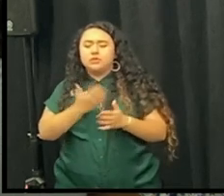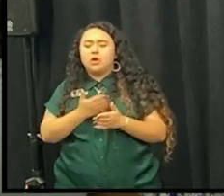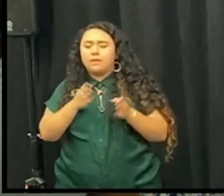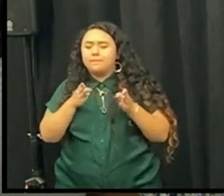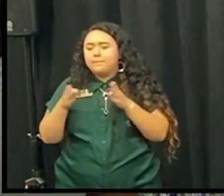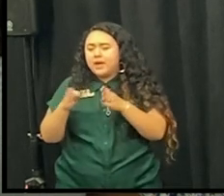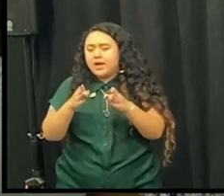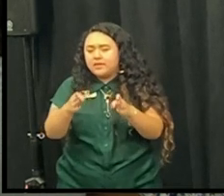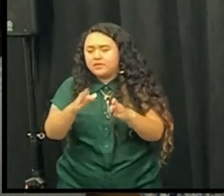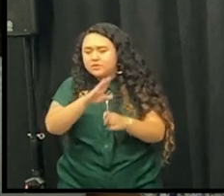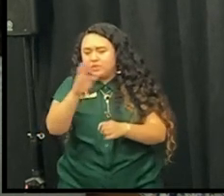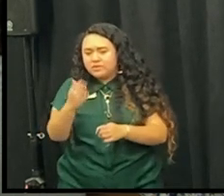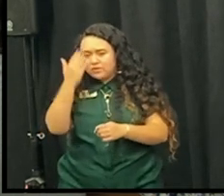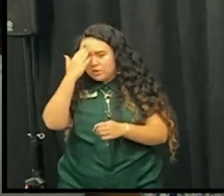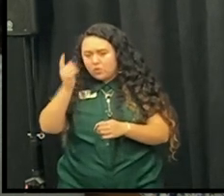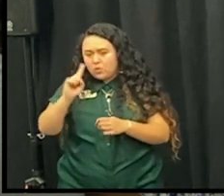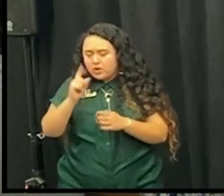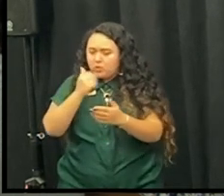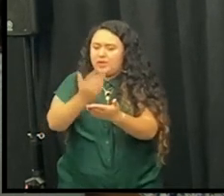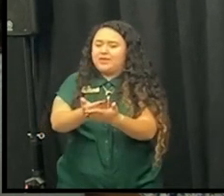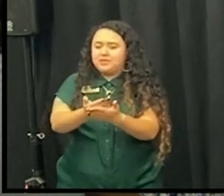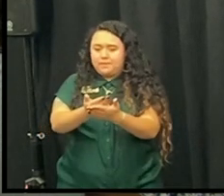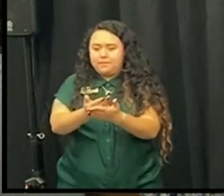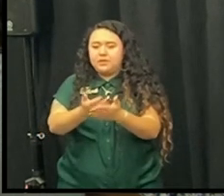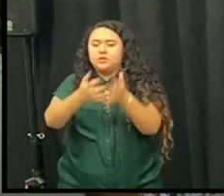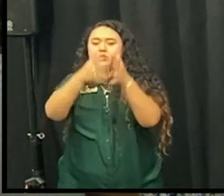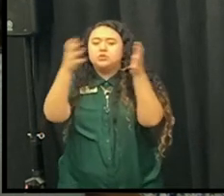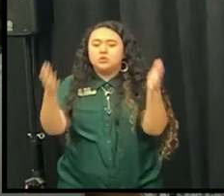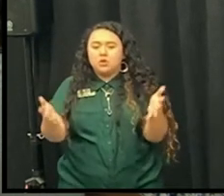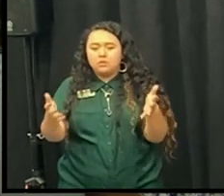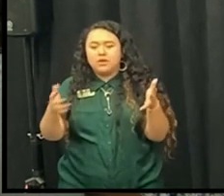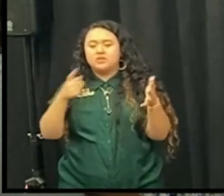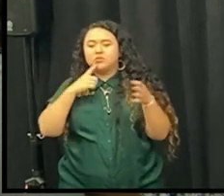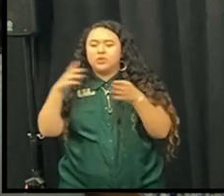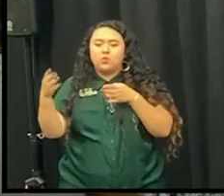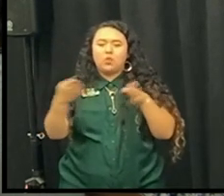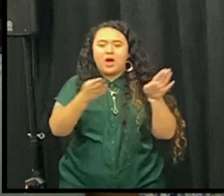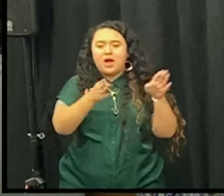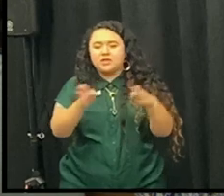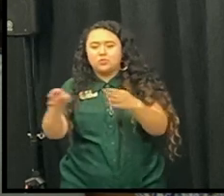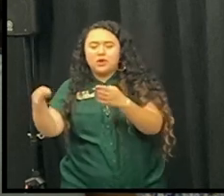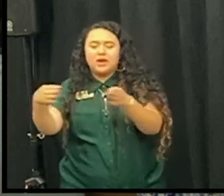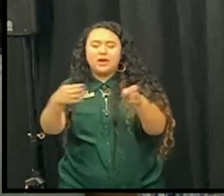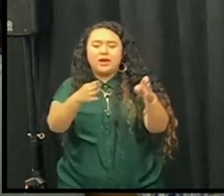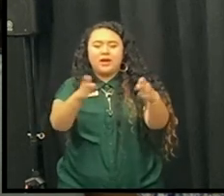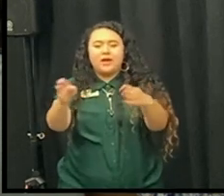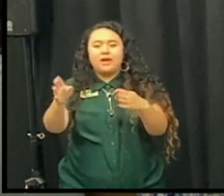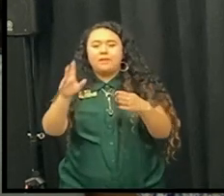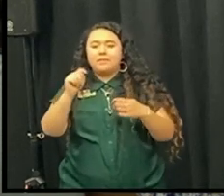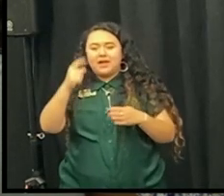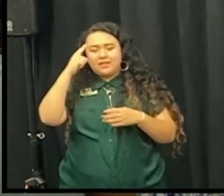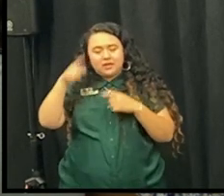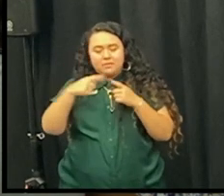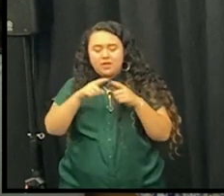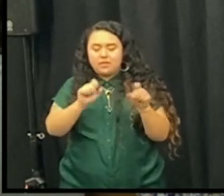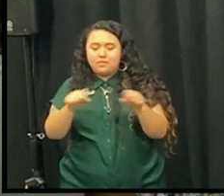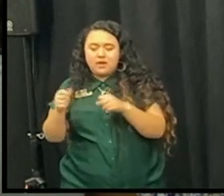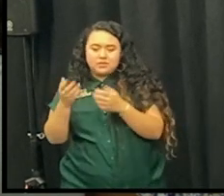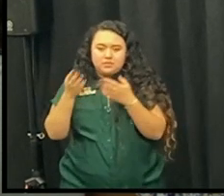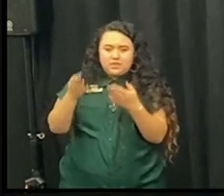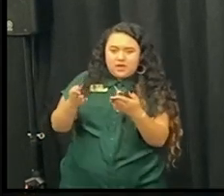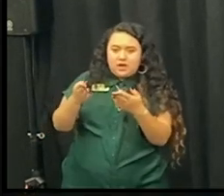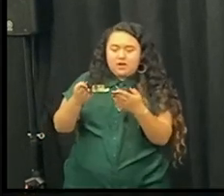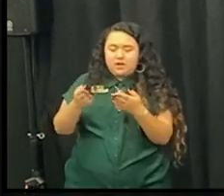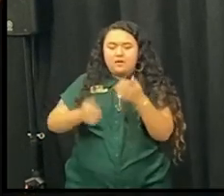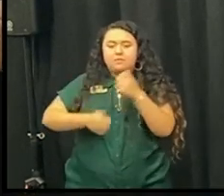are, you're never going to know where you end up, right? So much, it's so winding. But I think about the possibility is there, and most of the